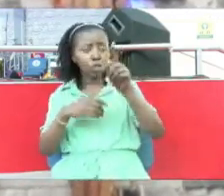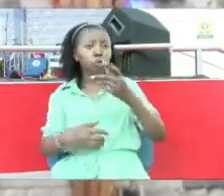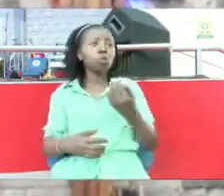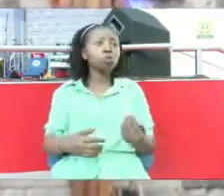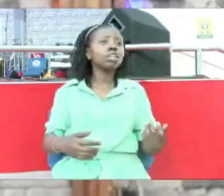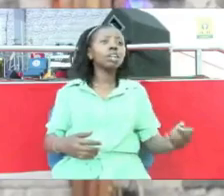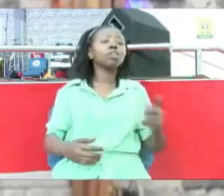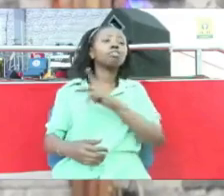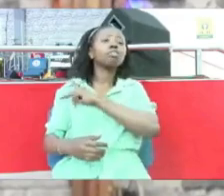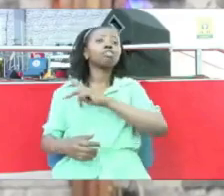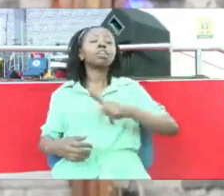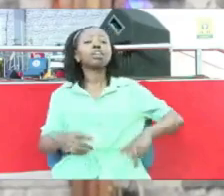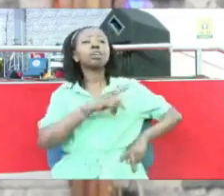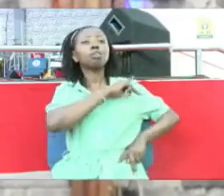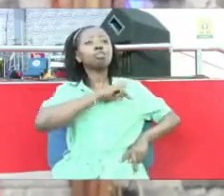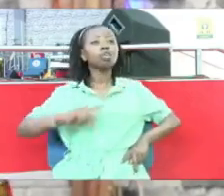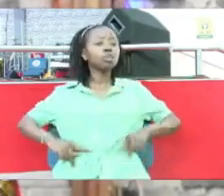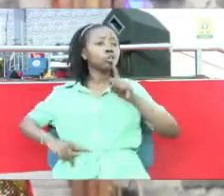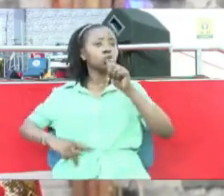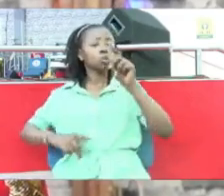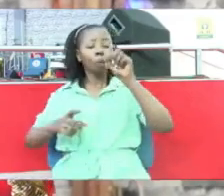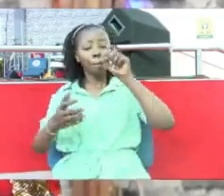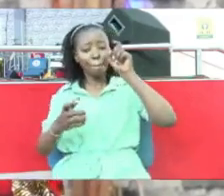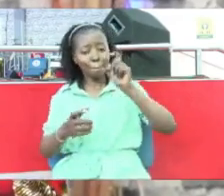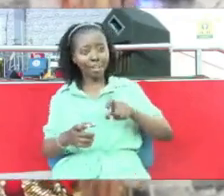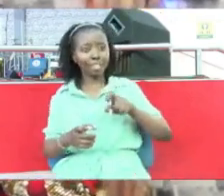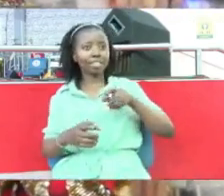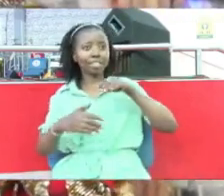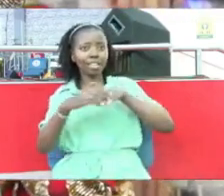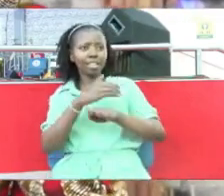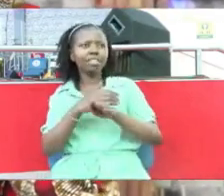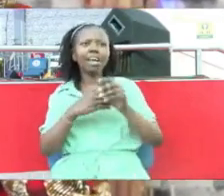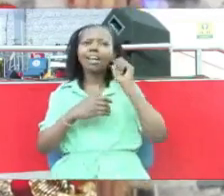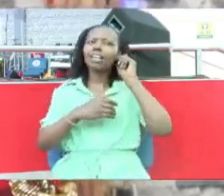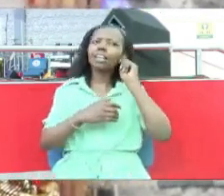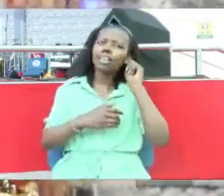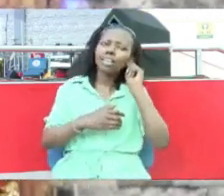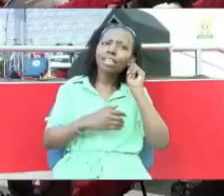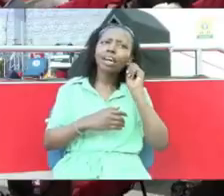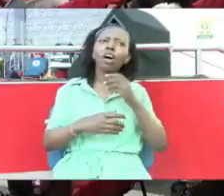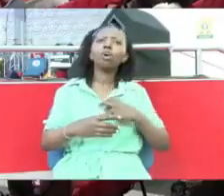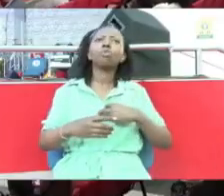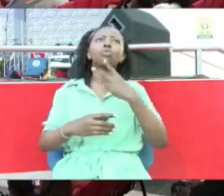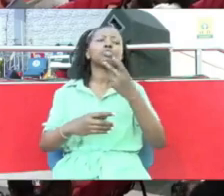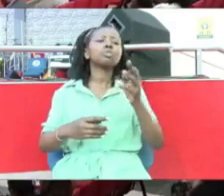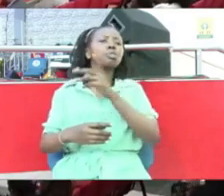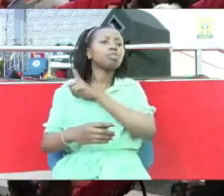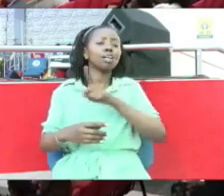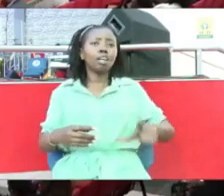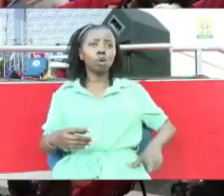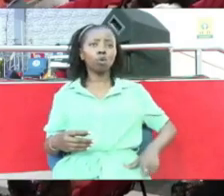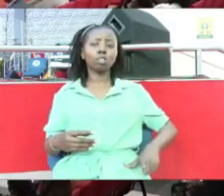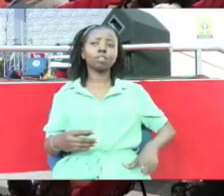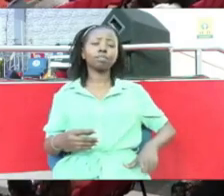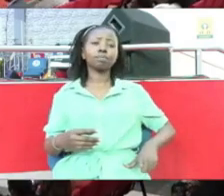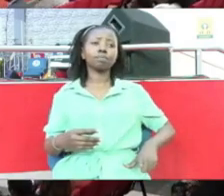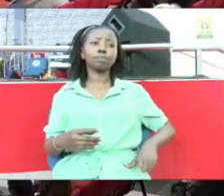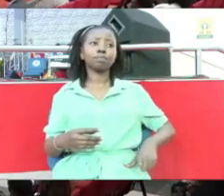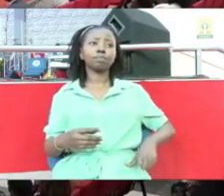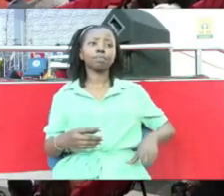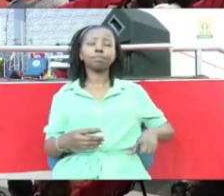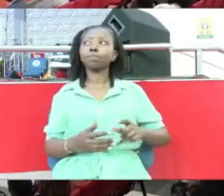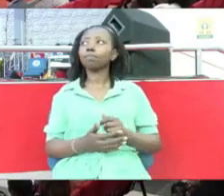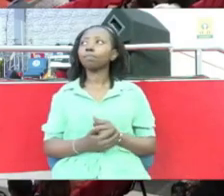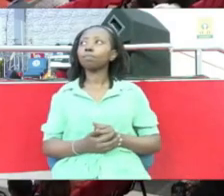Enter there and hear the voice of God. What does it sound like? Kama wanaingianga pale ndio wakaweza kusikia sauti ya Bwana, hata